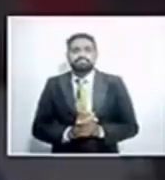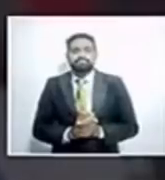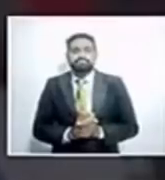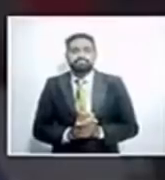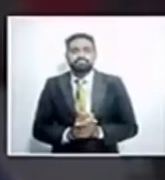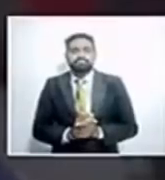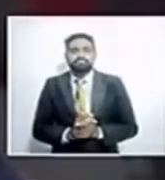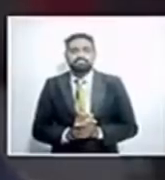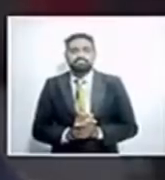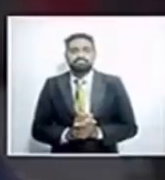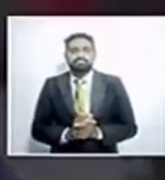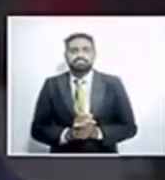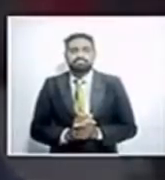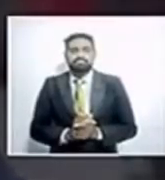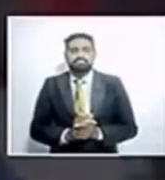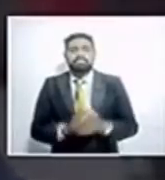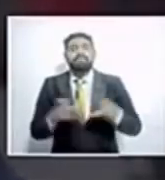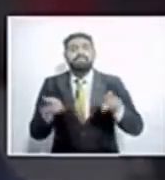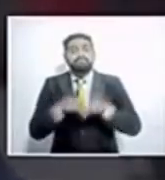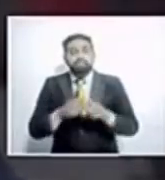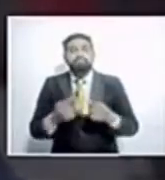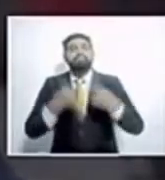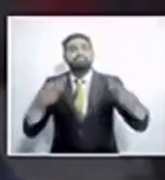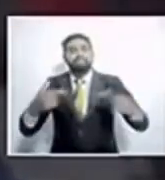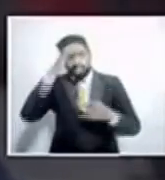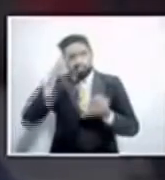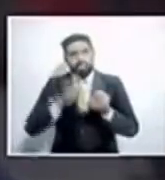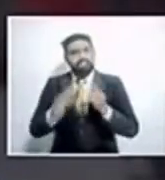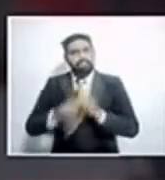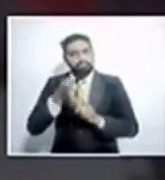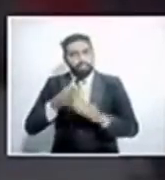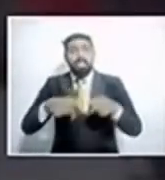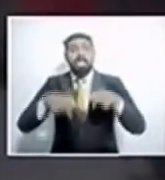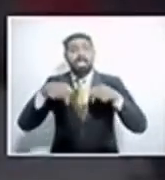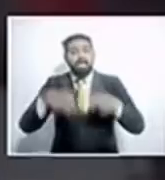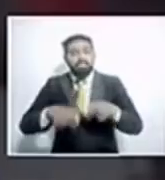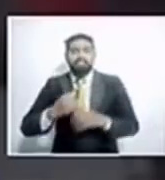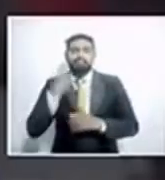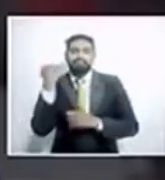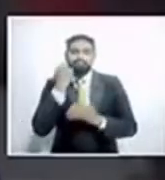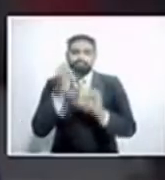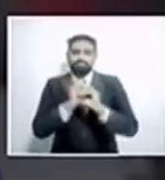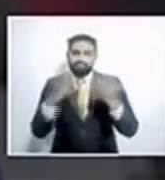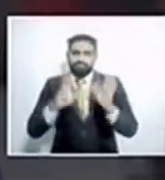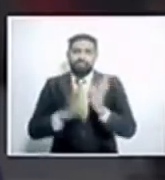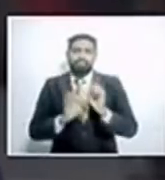Opposition leader Sajit Premadasa today addressed the media. Here is what he had to say.